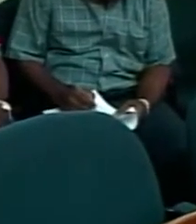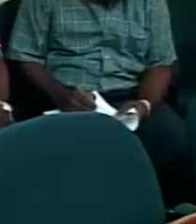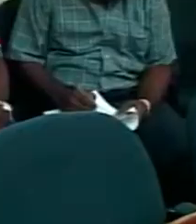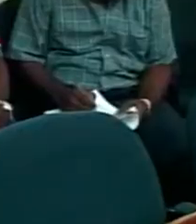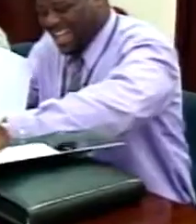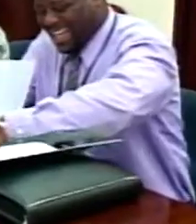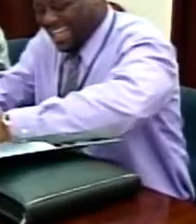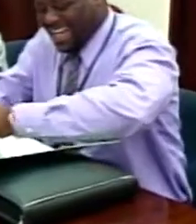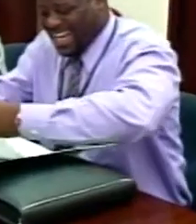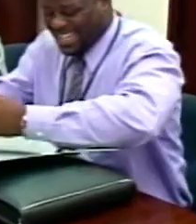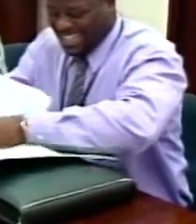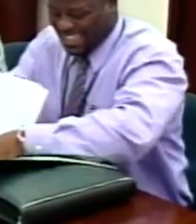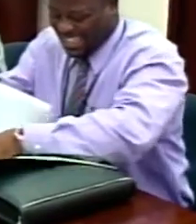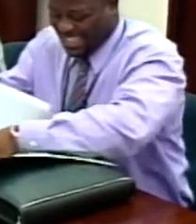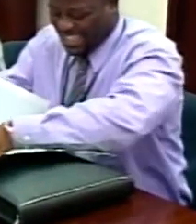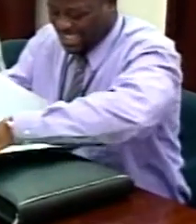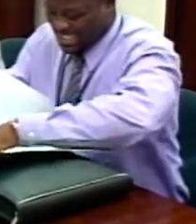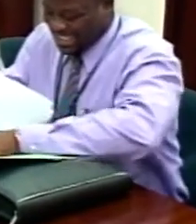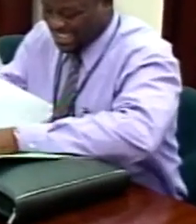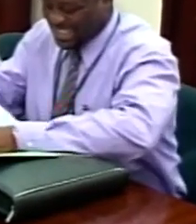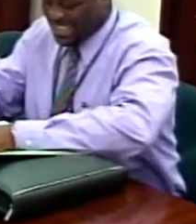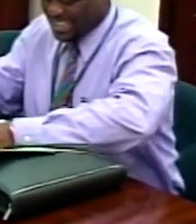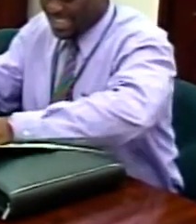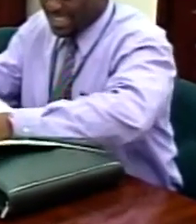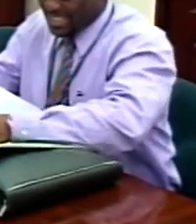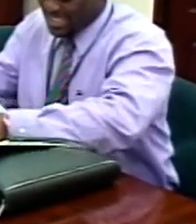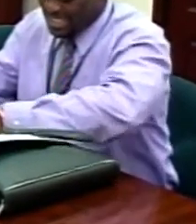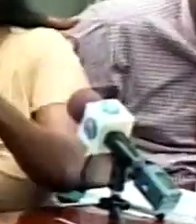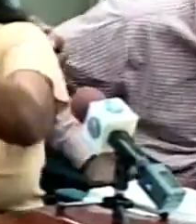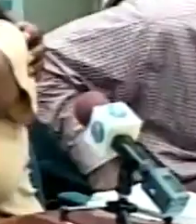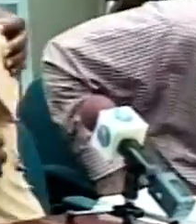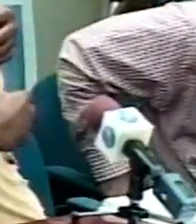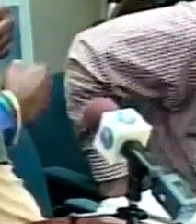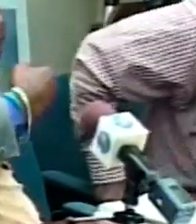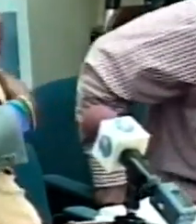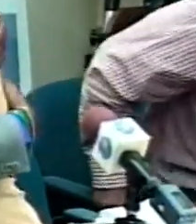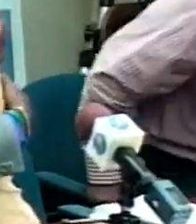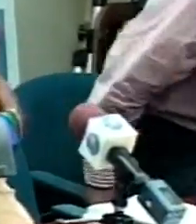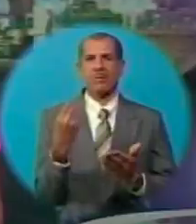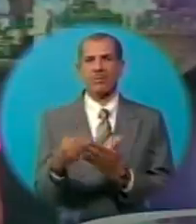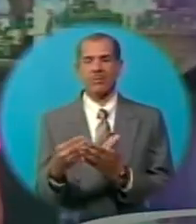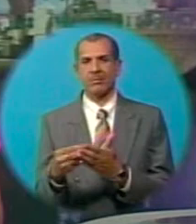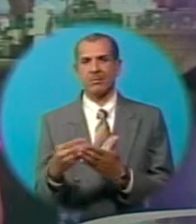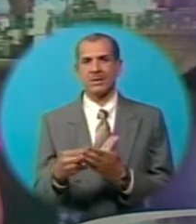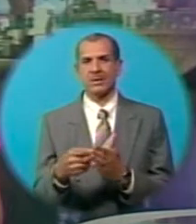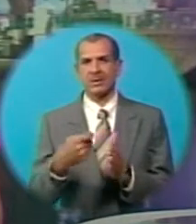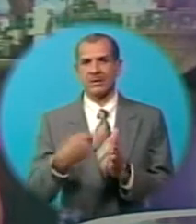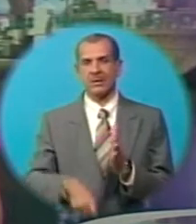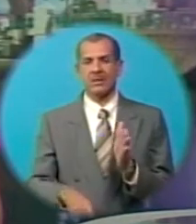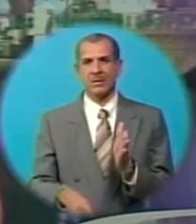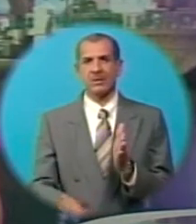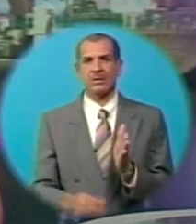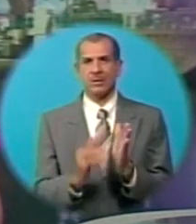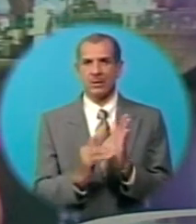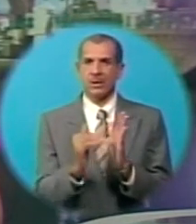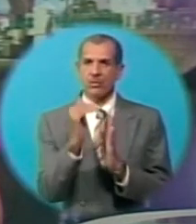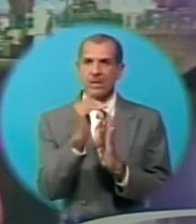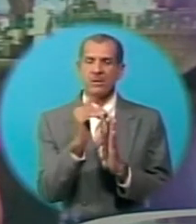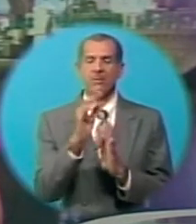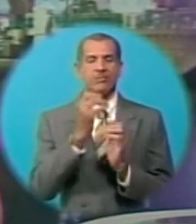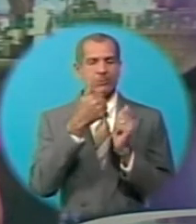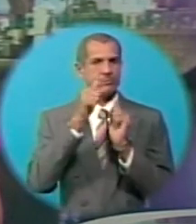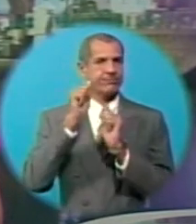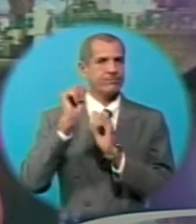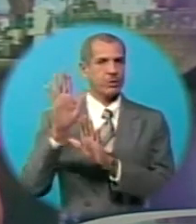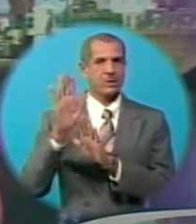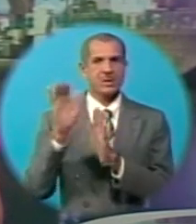was reached on a number of areas. However, calls for an increase in bus fares were rejected. Overall, Mr. Lashley